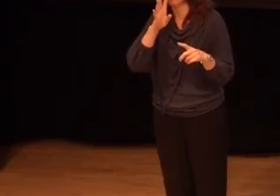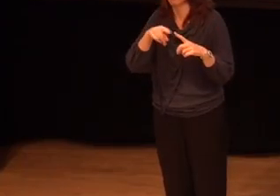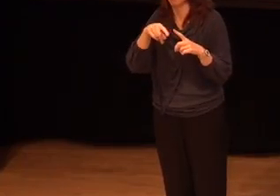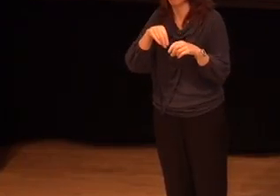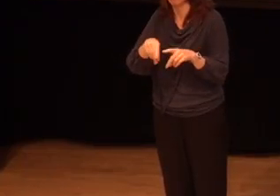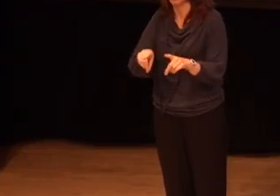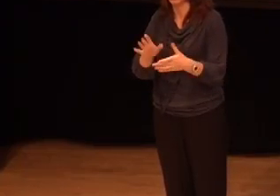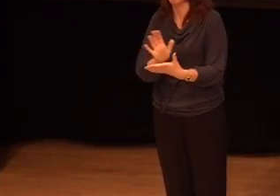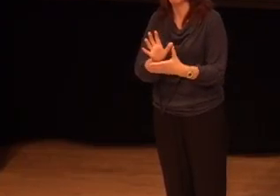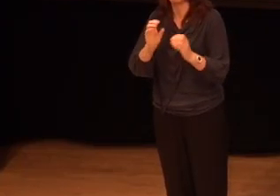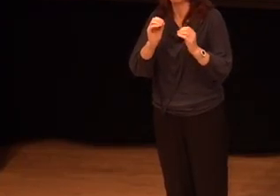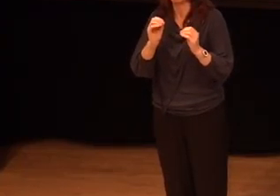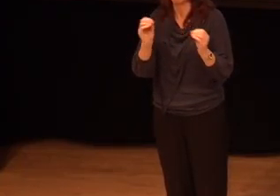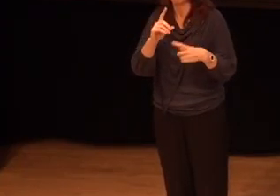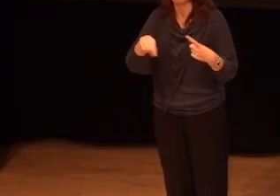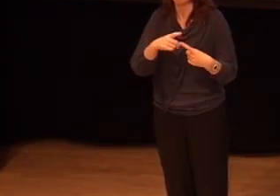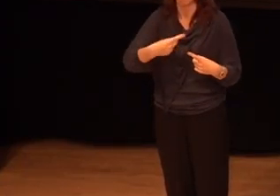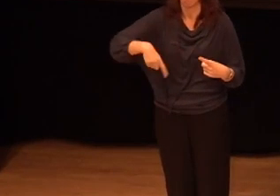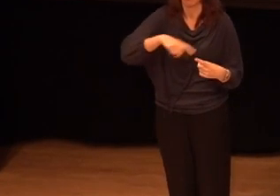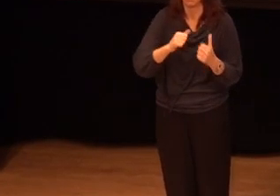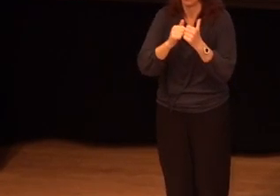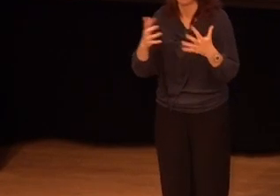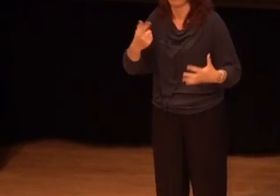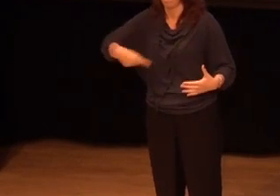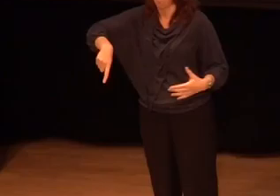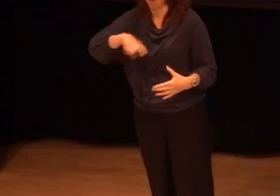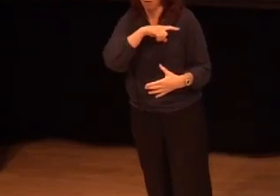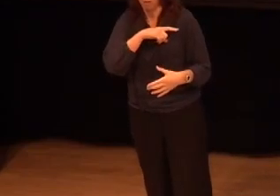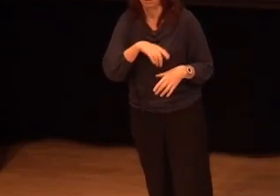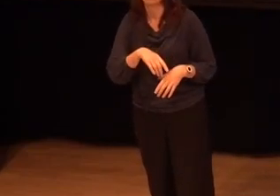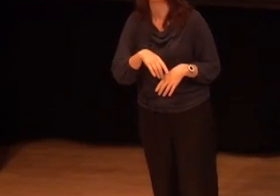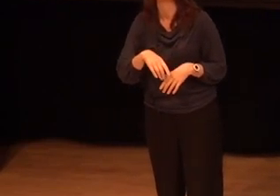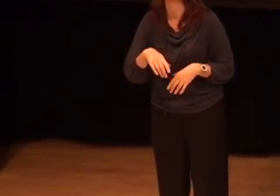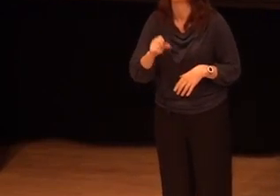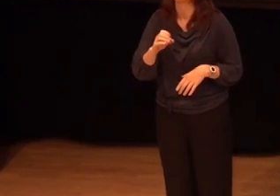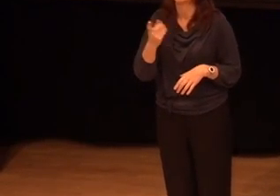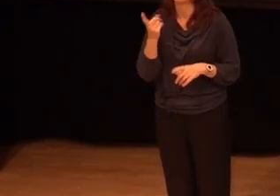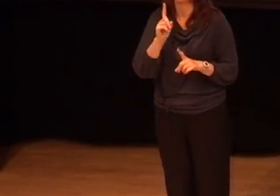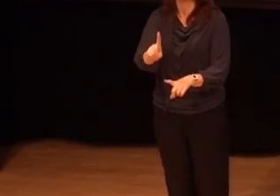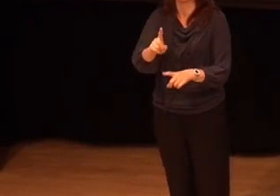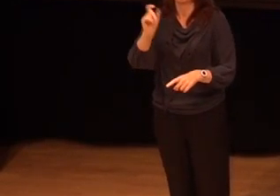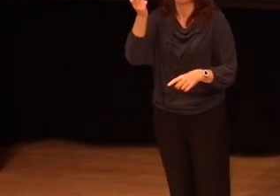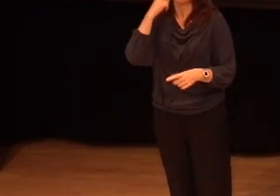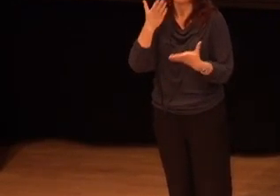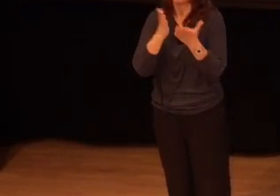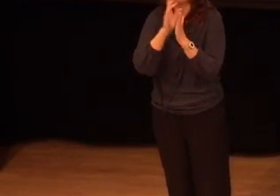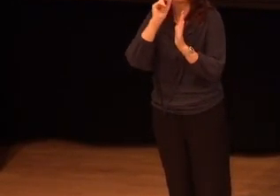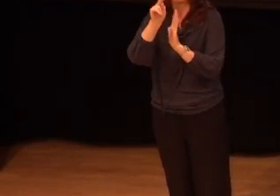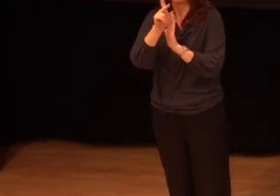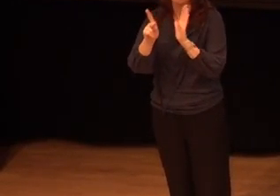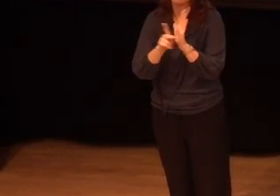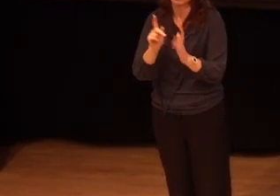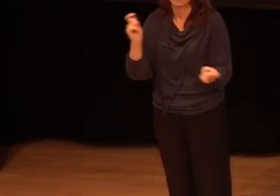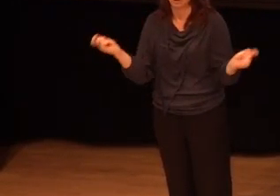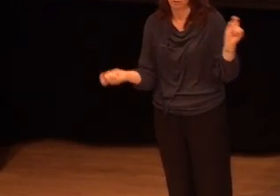we started meeting with government and so on to ask for policy changes. What this film